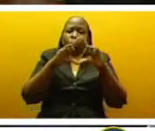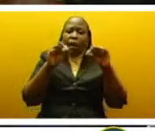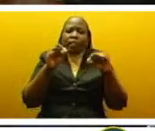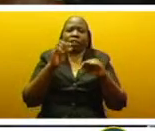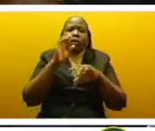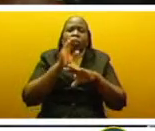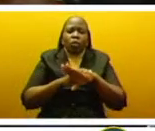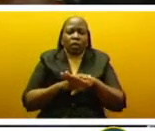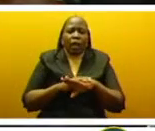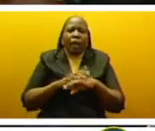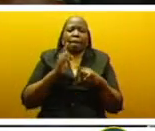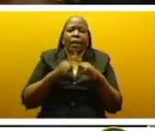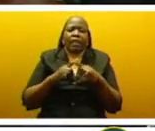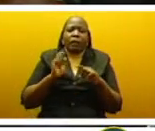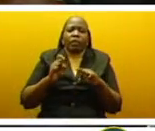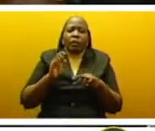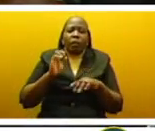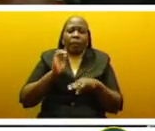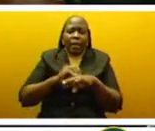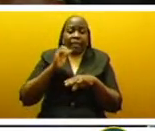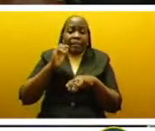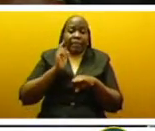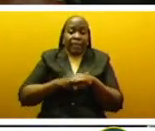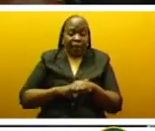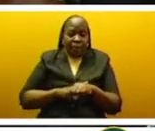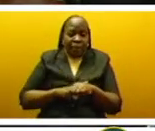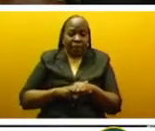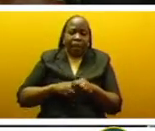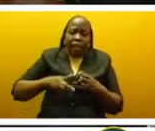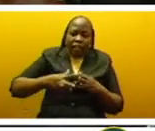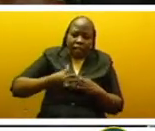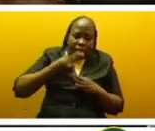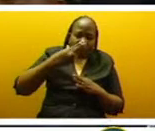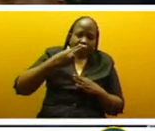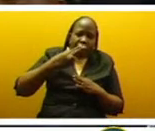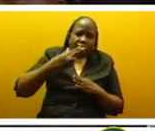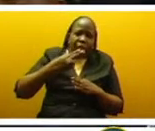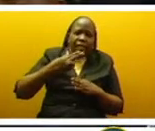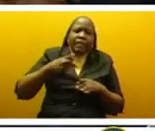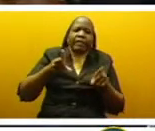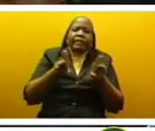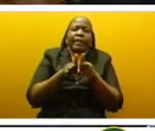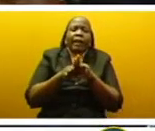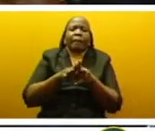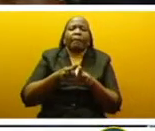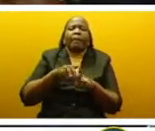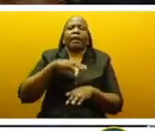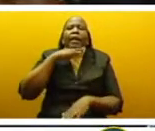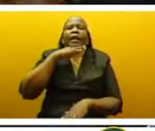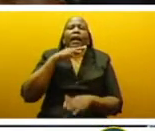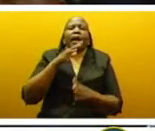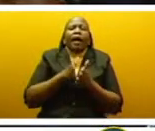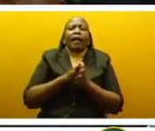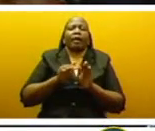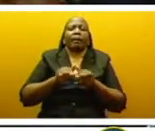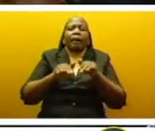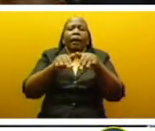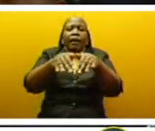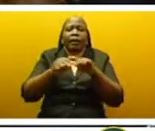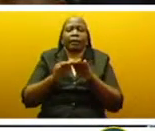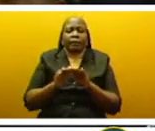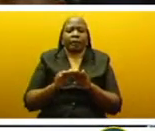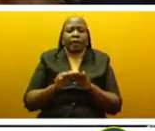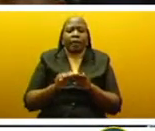when occasion demands. The toothless bulldog is long dead and buried. Please, Madam Chief Justice